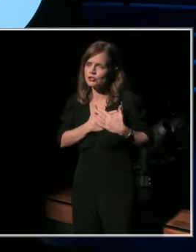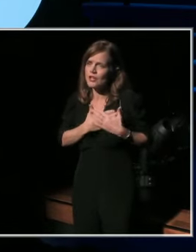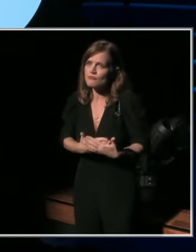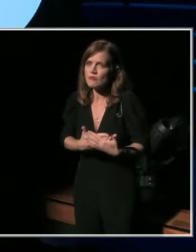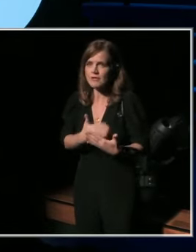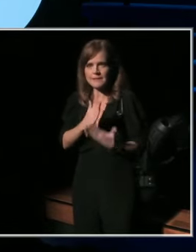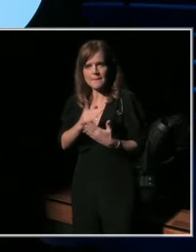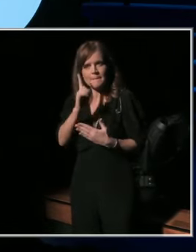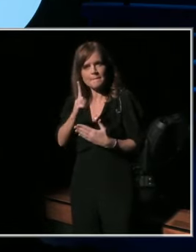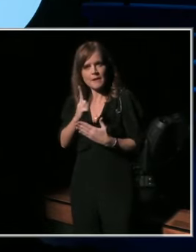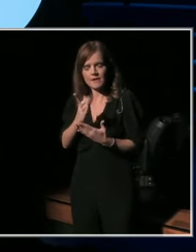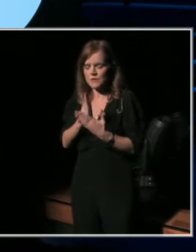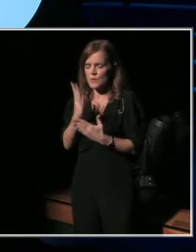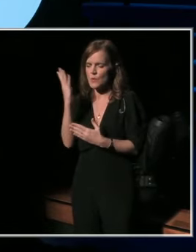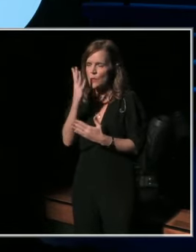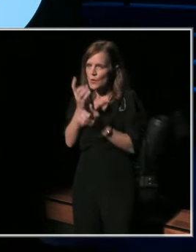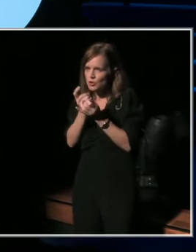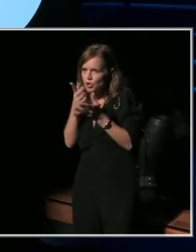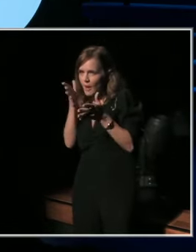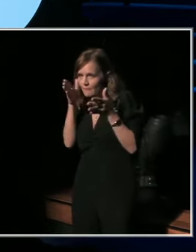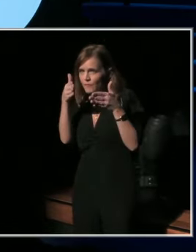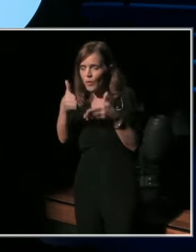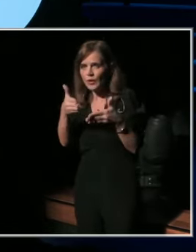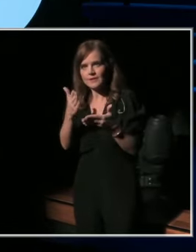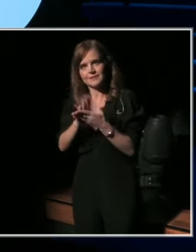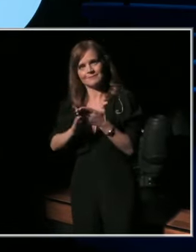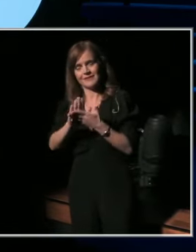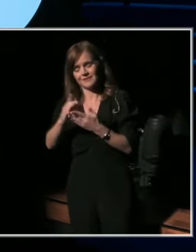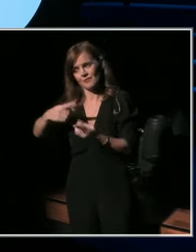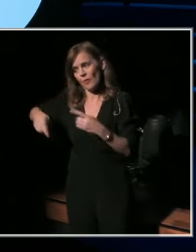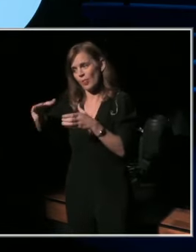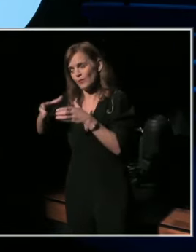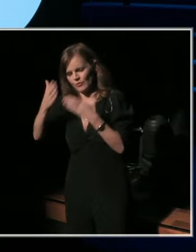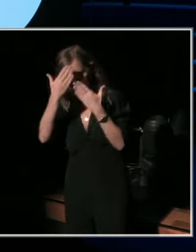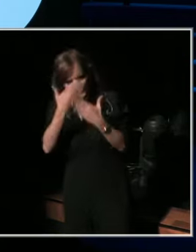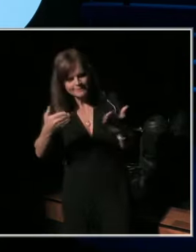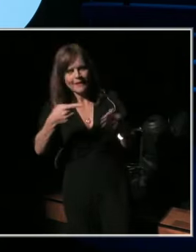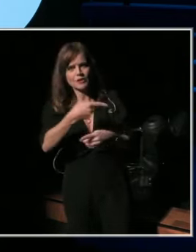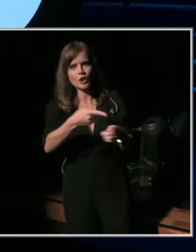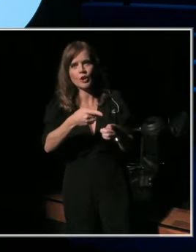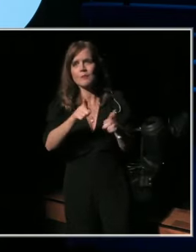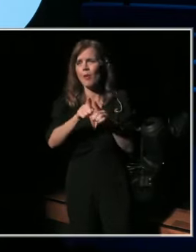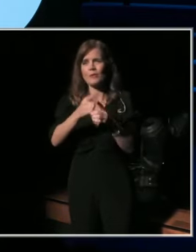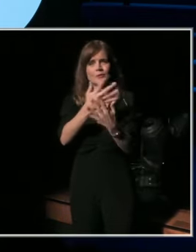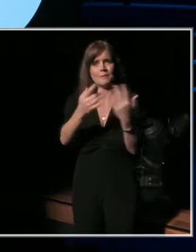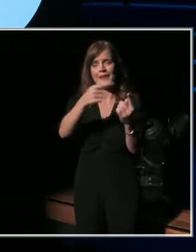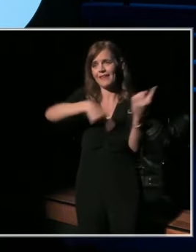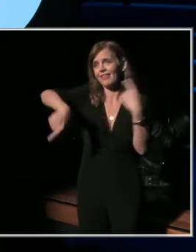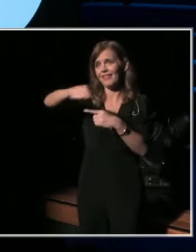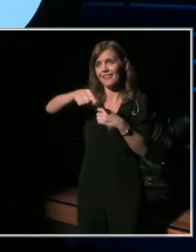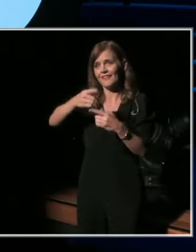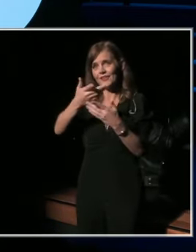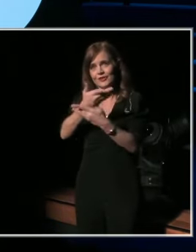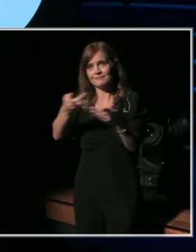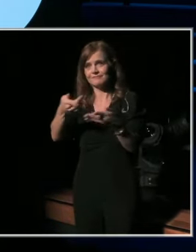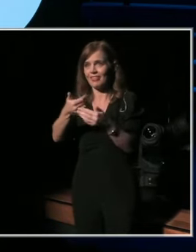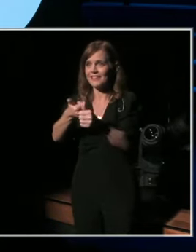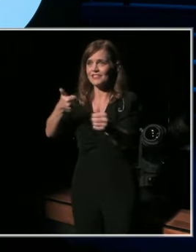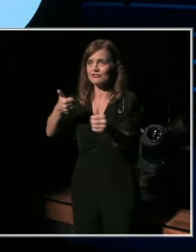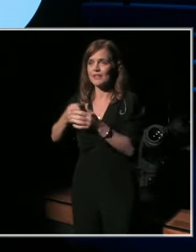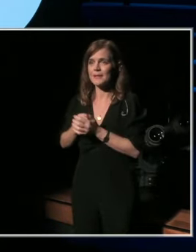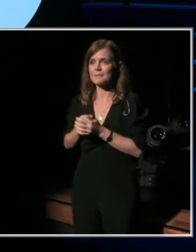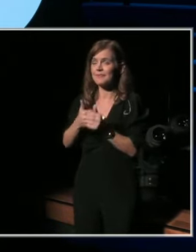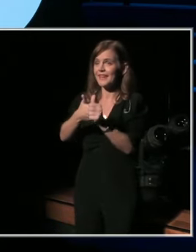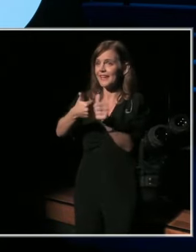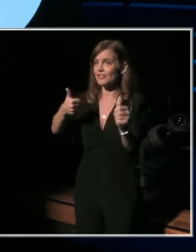her sharp focus that has earned her the respect and admiration of the group, but also many across the industry. From our